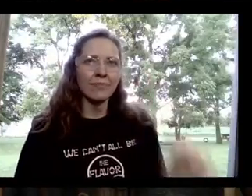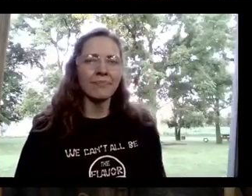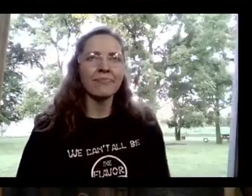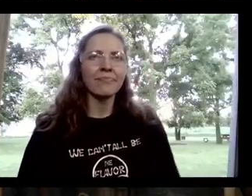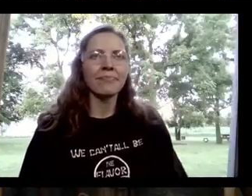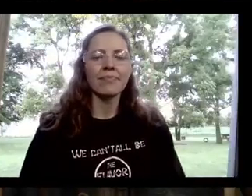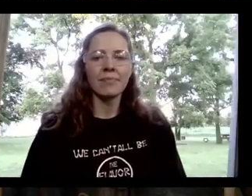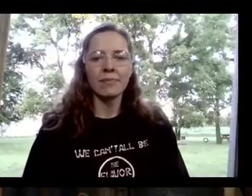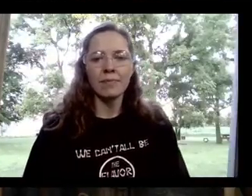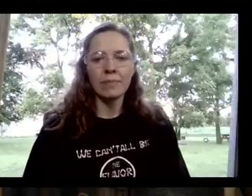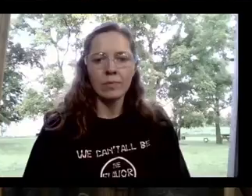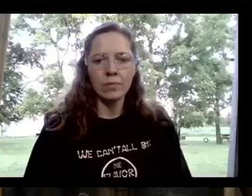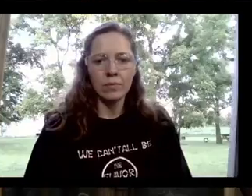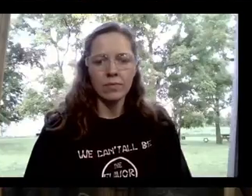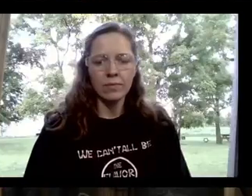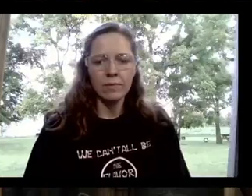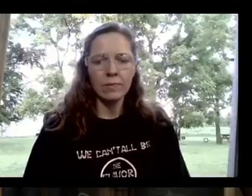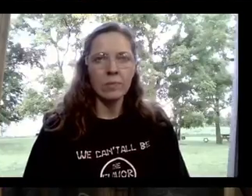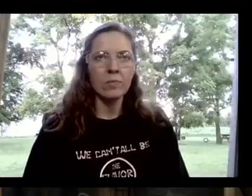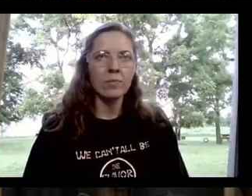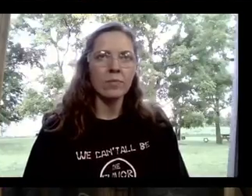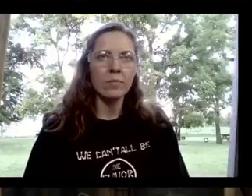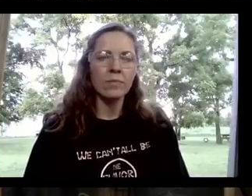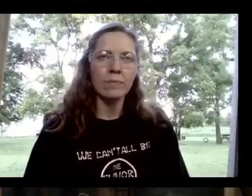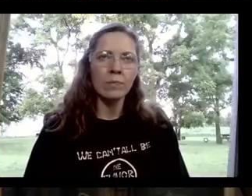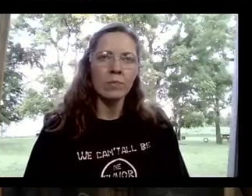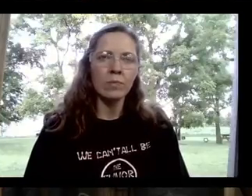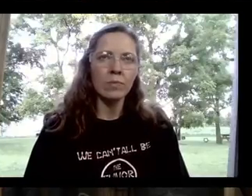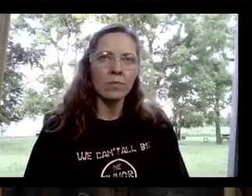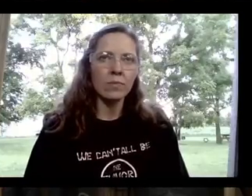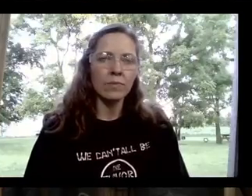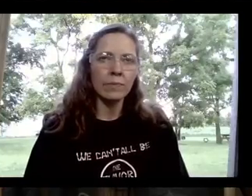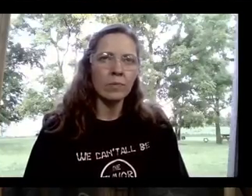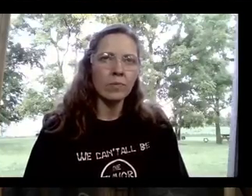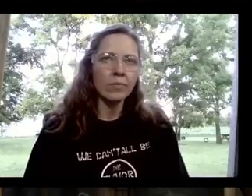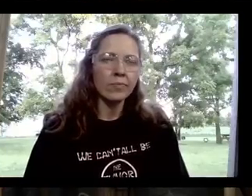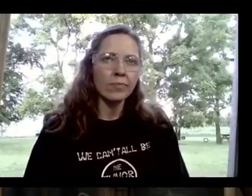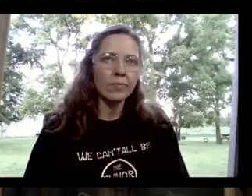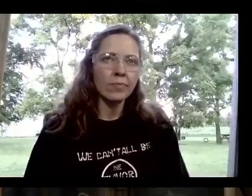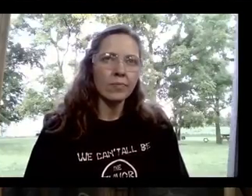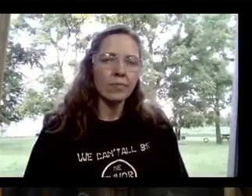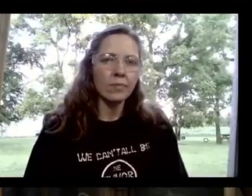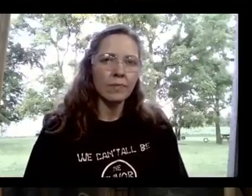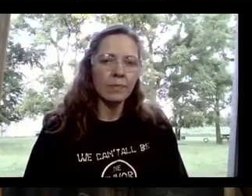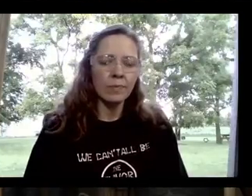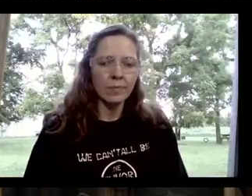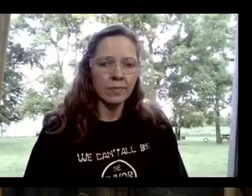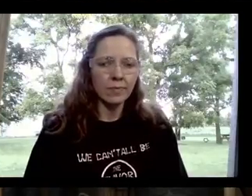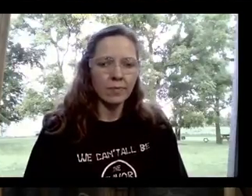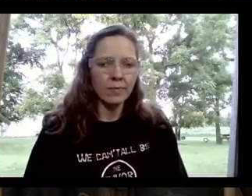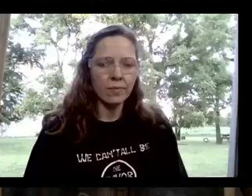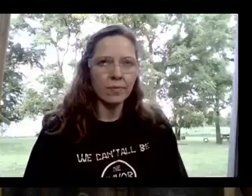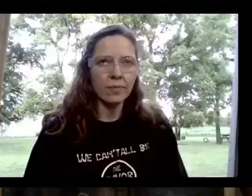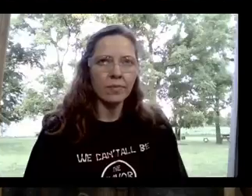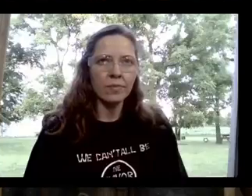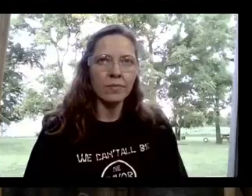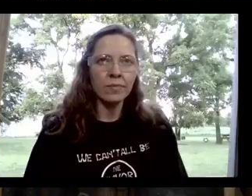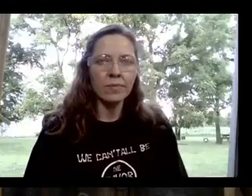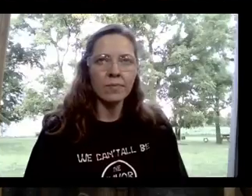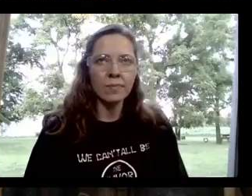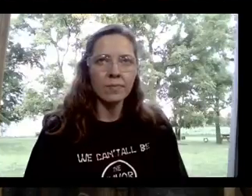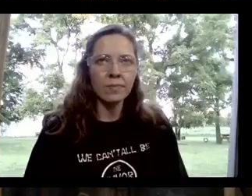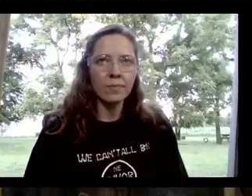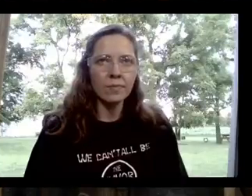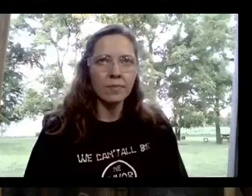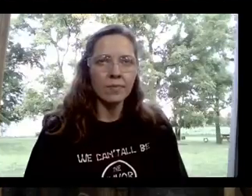iron? So, I'm going to use probably vinegar to etch it. I'll